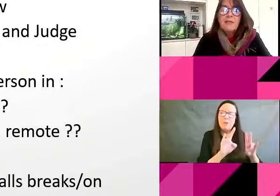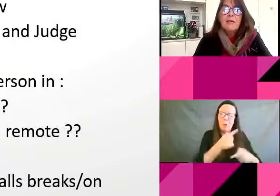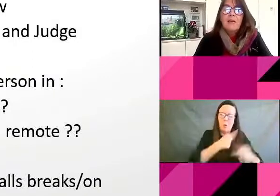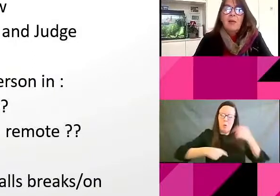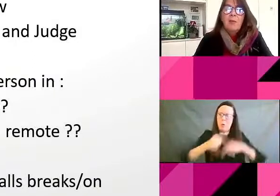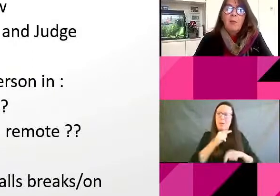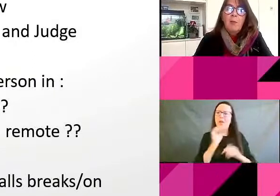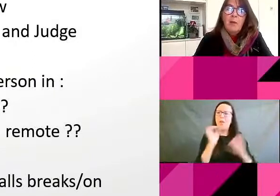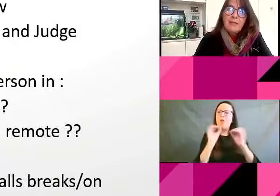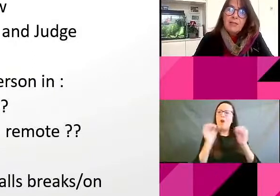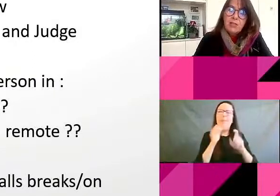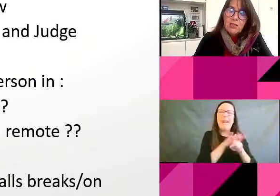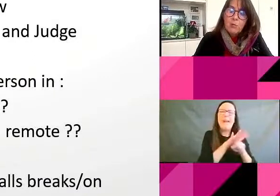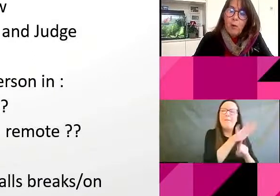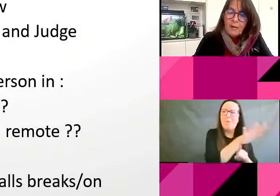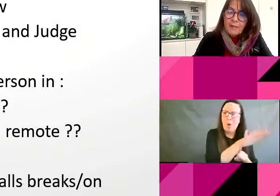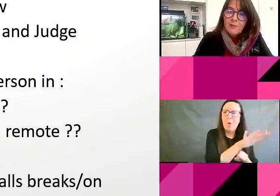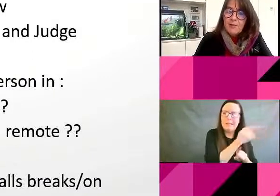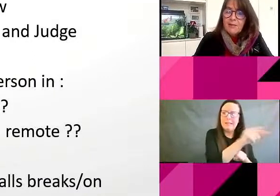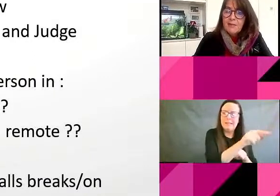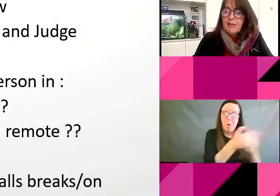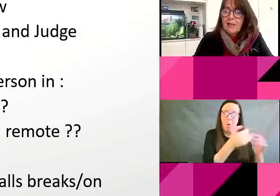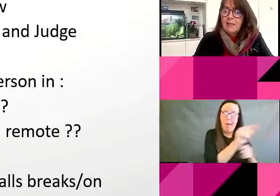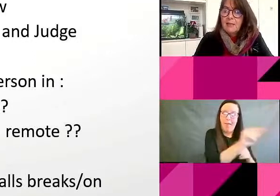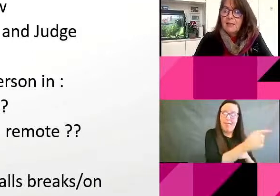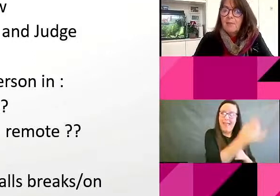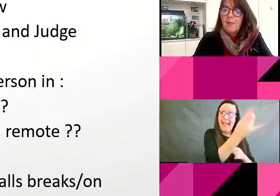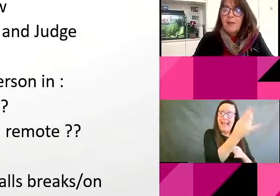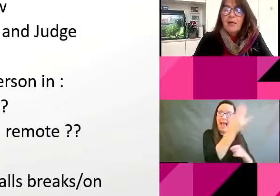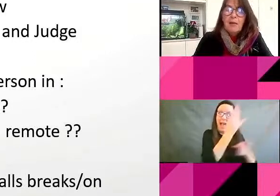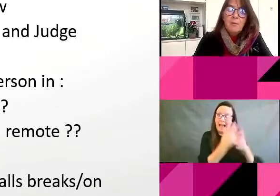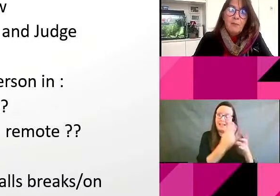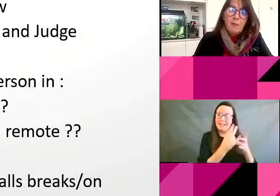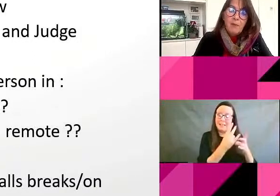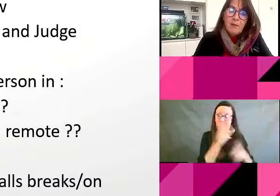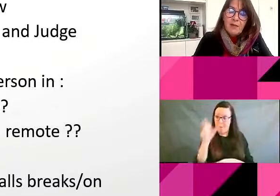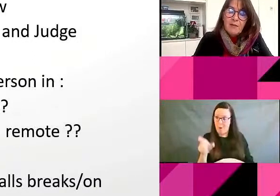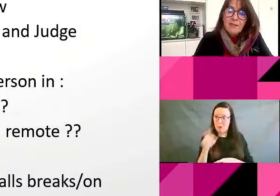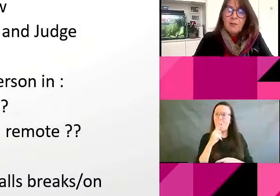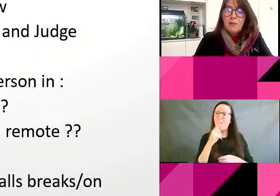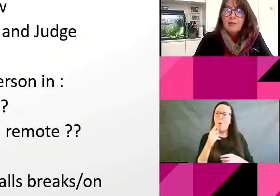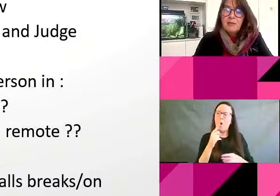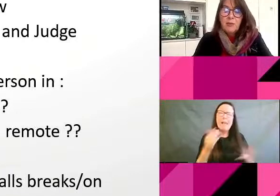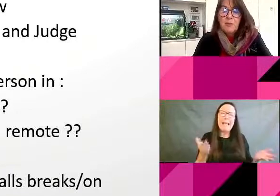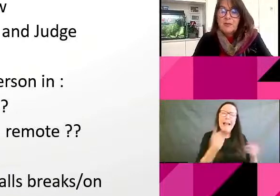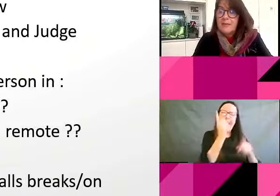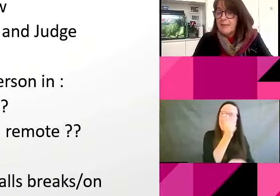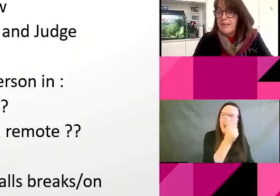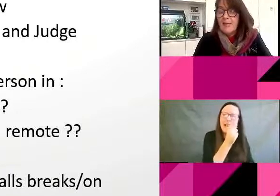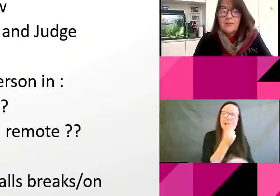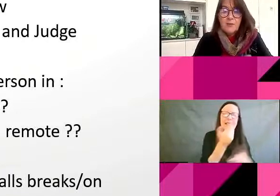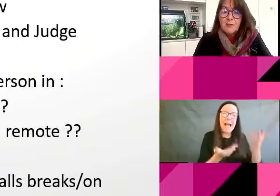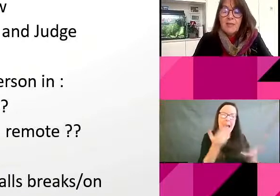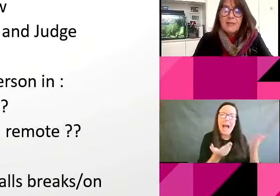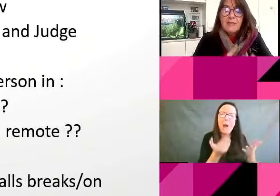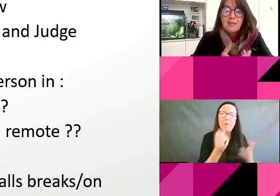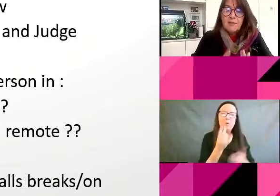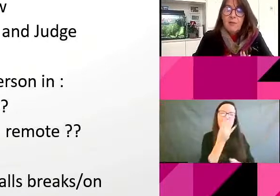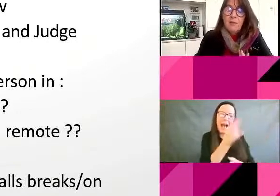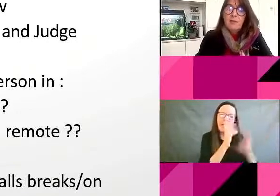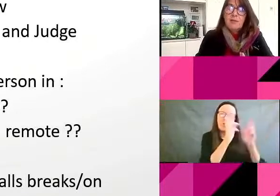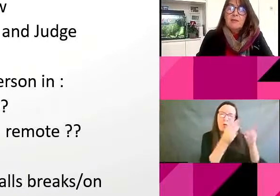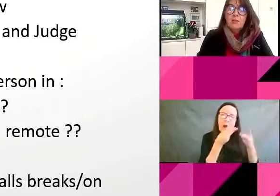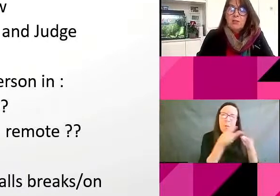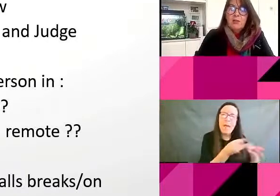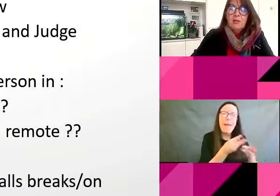to ask, but we might suggest ways of asking it. And this could be to do with the syntax or semantics,